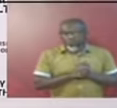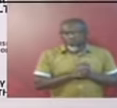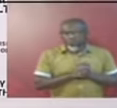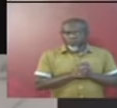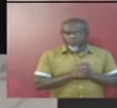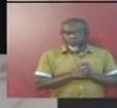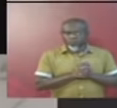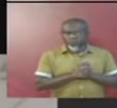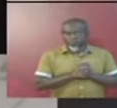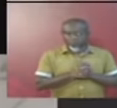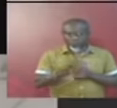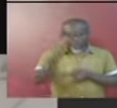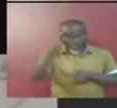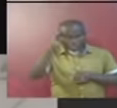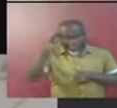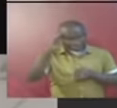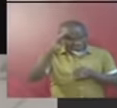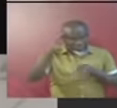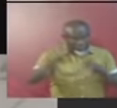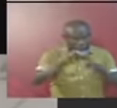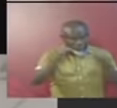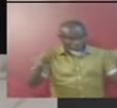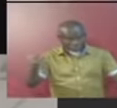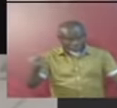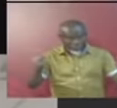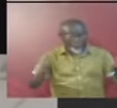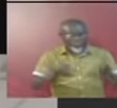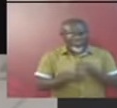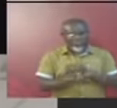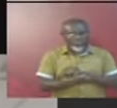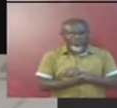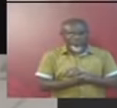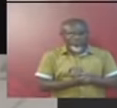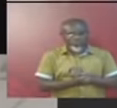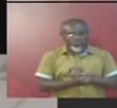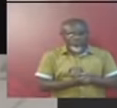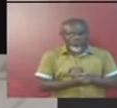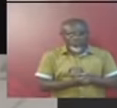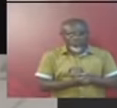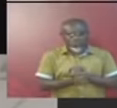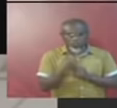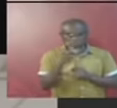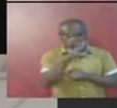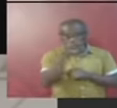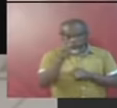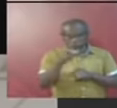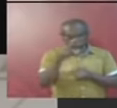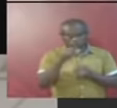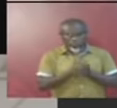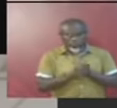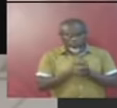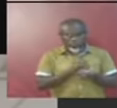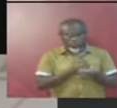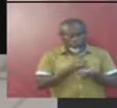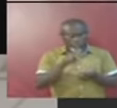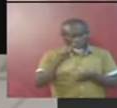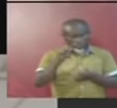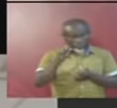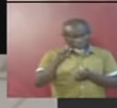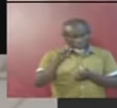Hi, good morning. Paula Lindo here from the Newsday. So I have two questions, one for Dr. Tiloksing and one for the